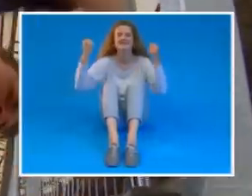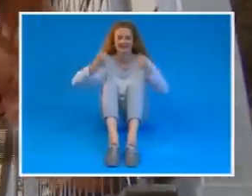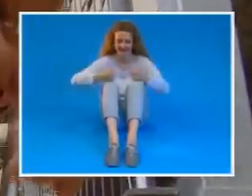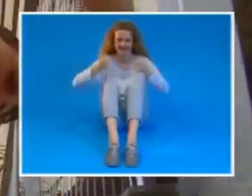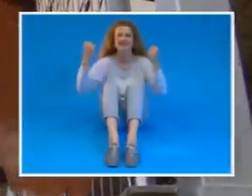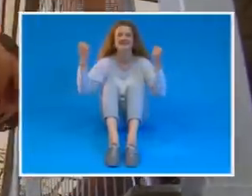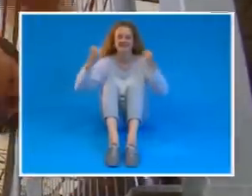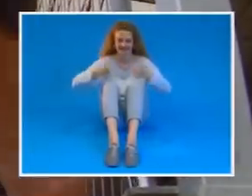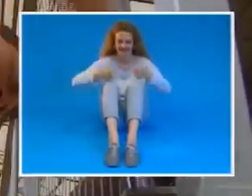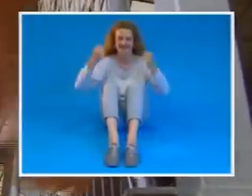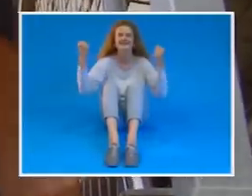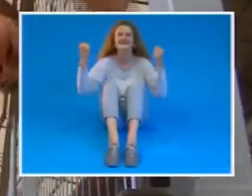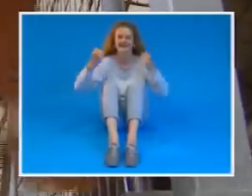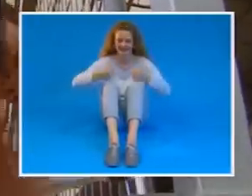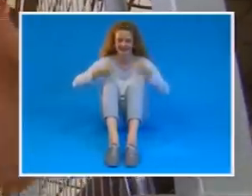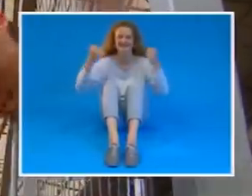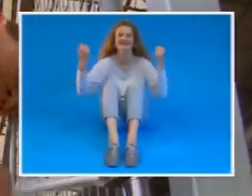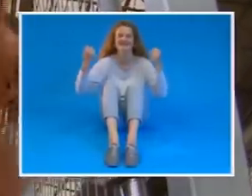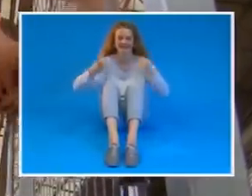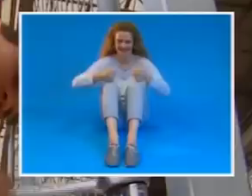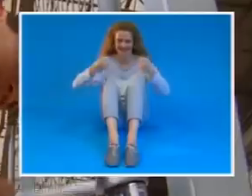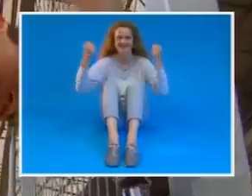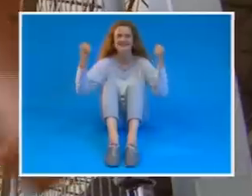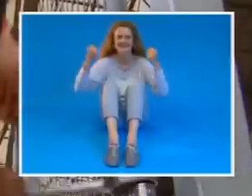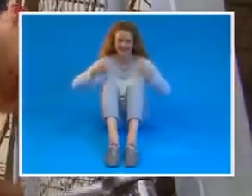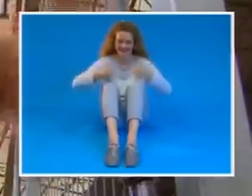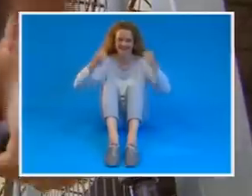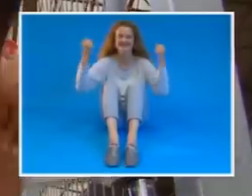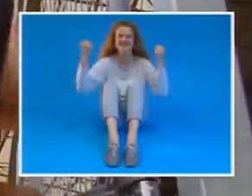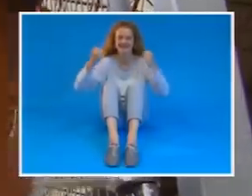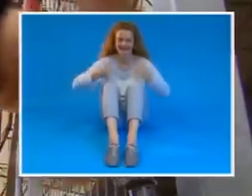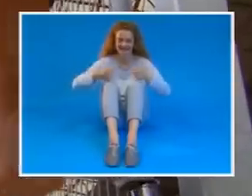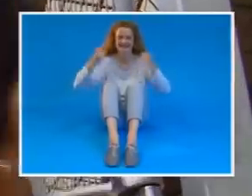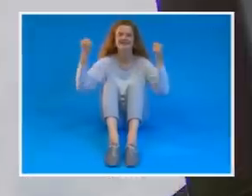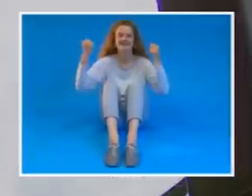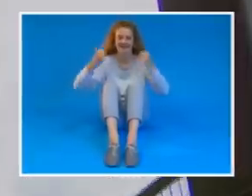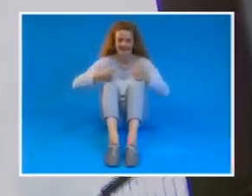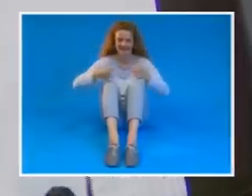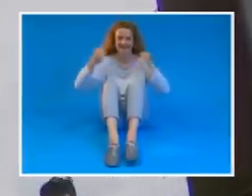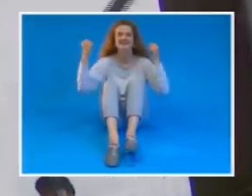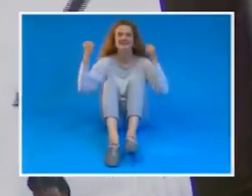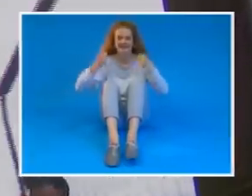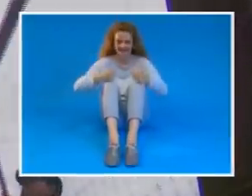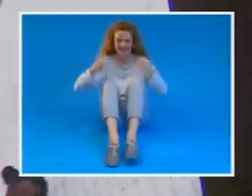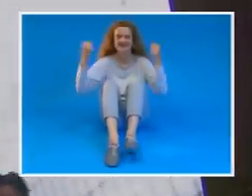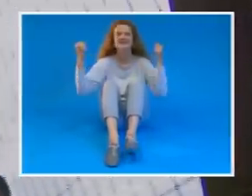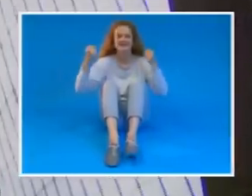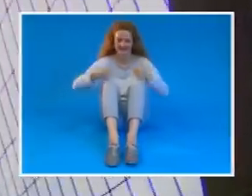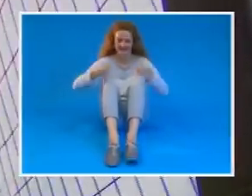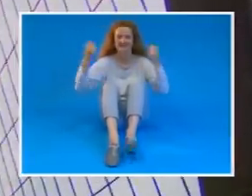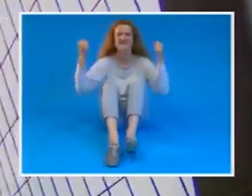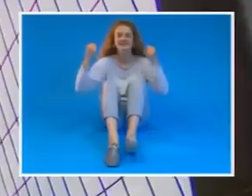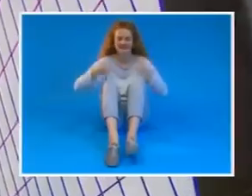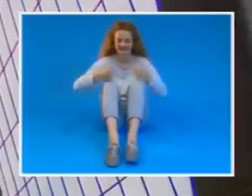three hammers, three hammers, three hammers. Peter hammers with three hammers all day long. Peter hammers with four